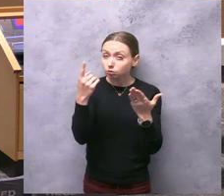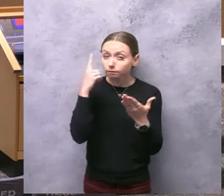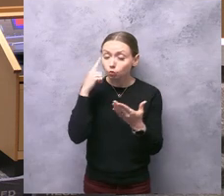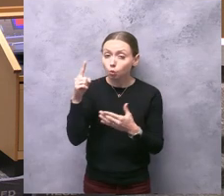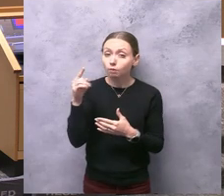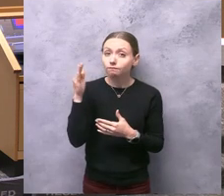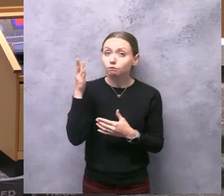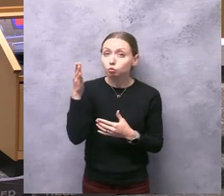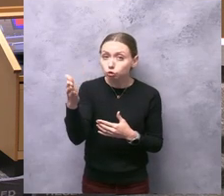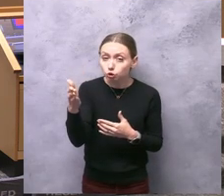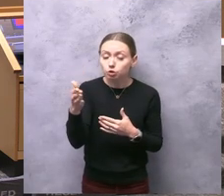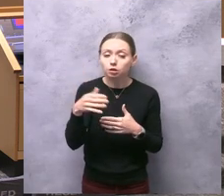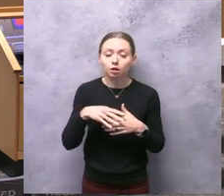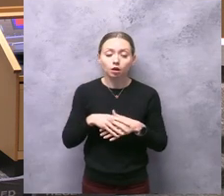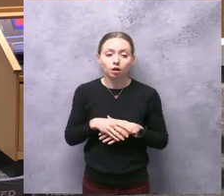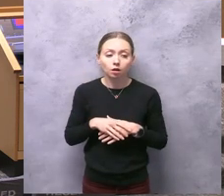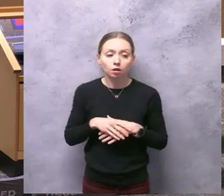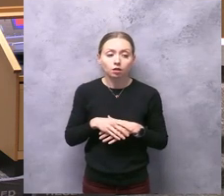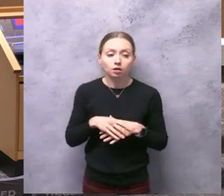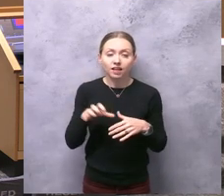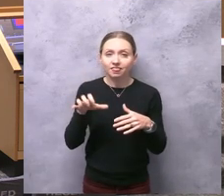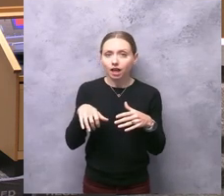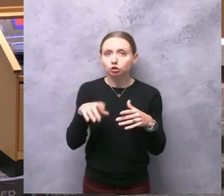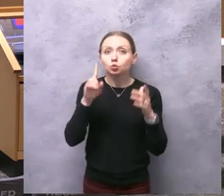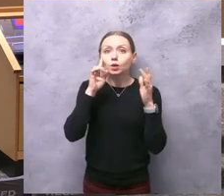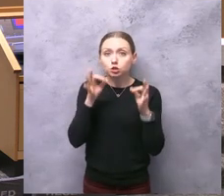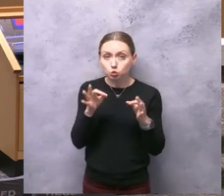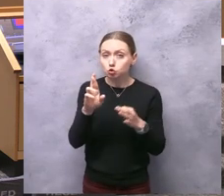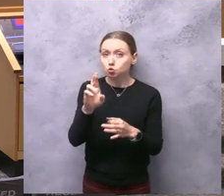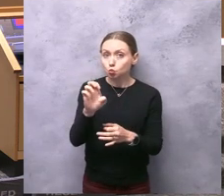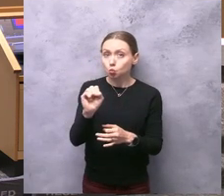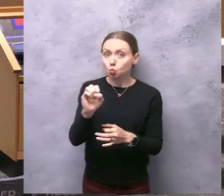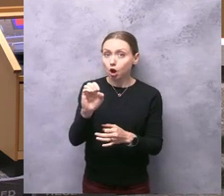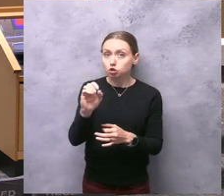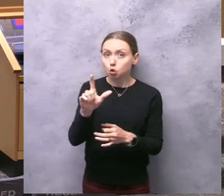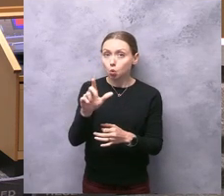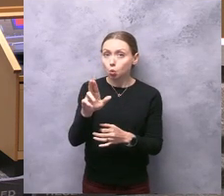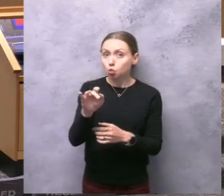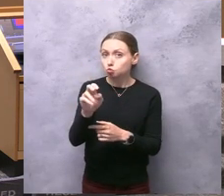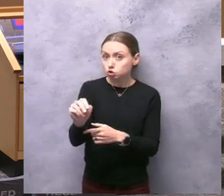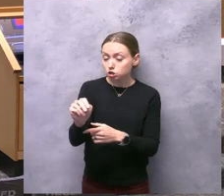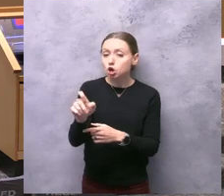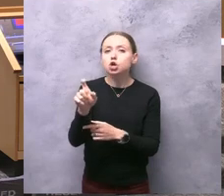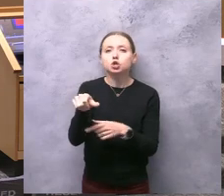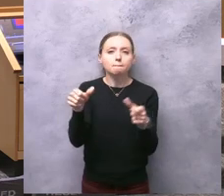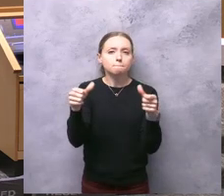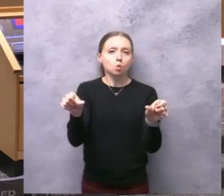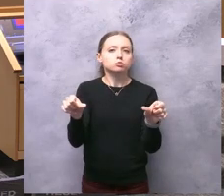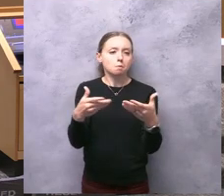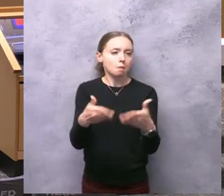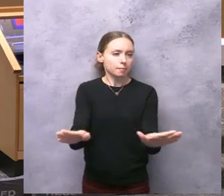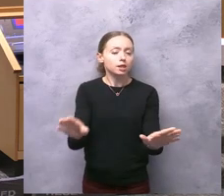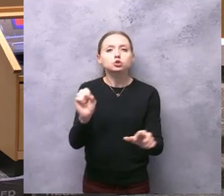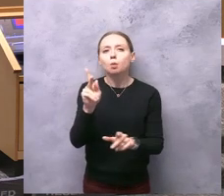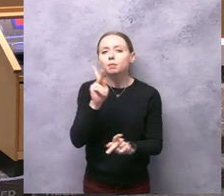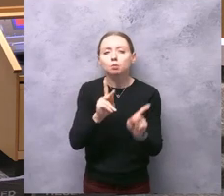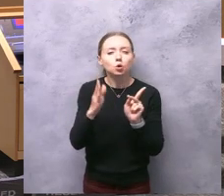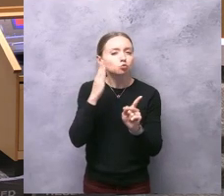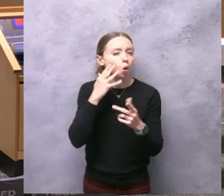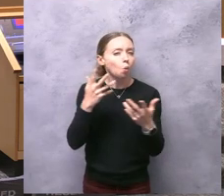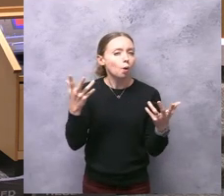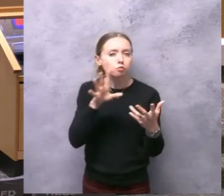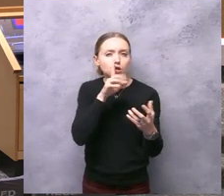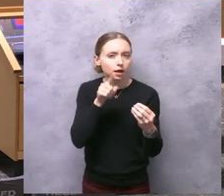future is that the resolution be posted publicly so that people know what we're talking about in advance.